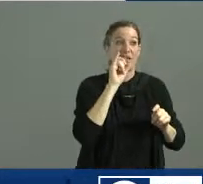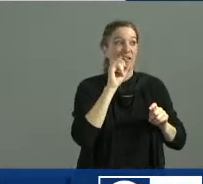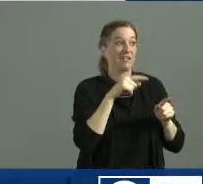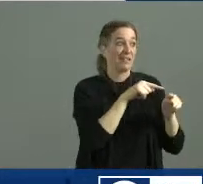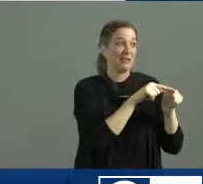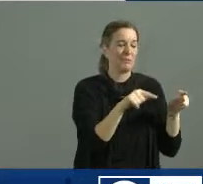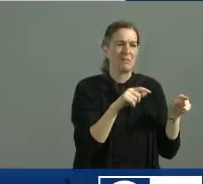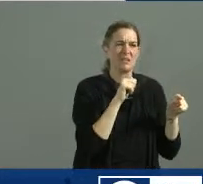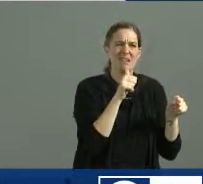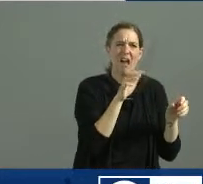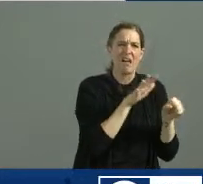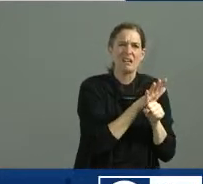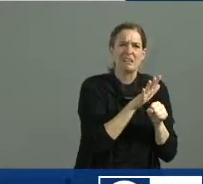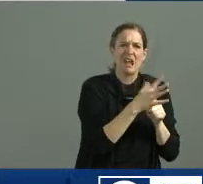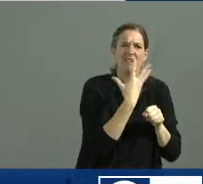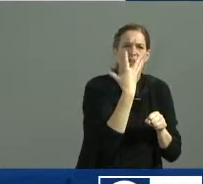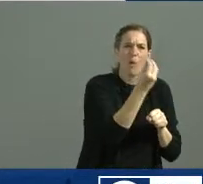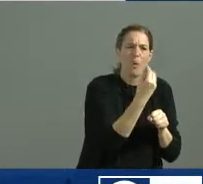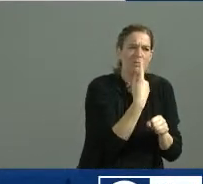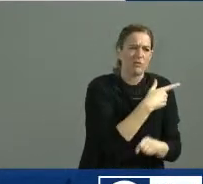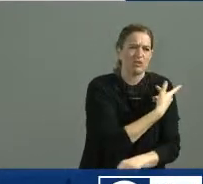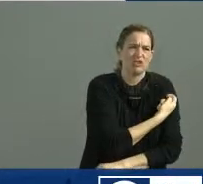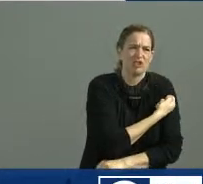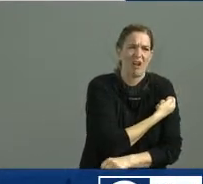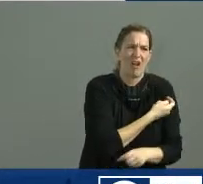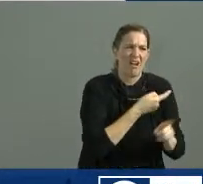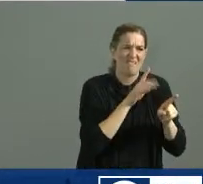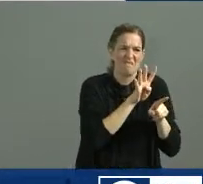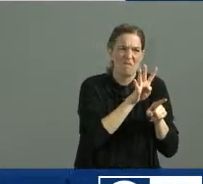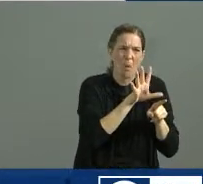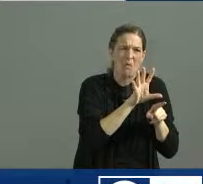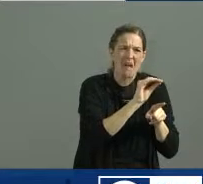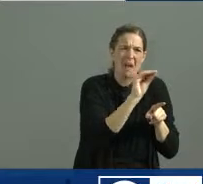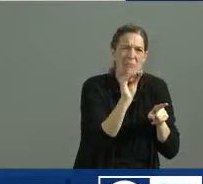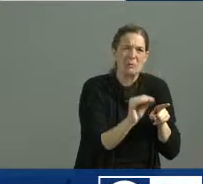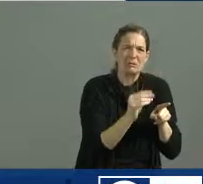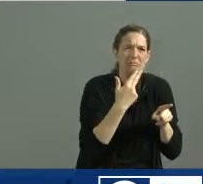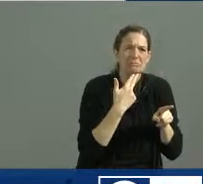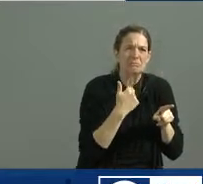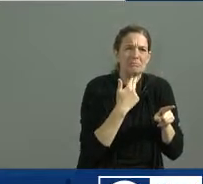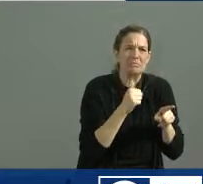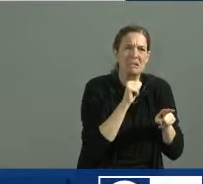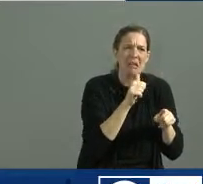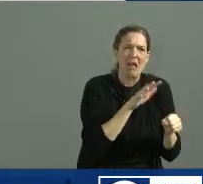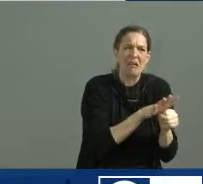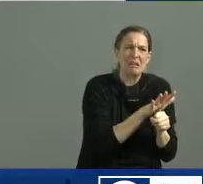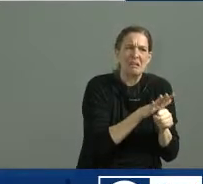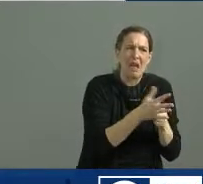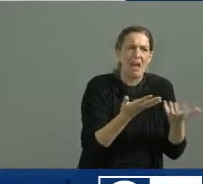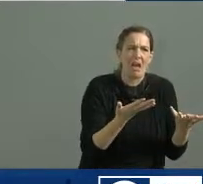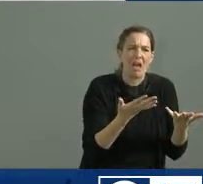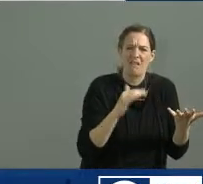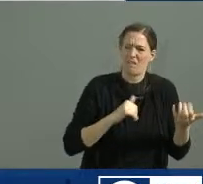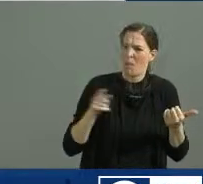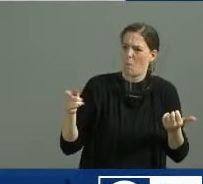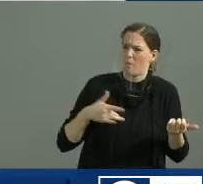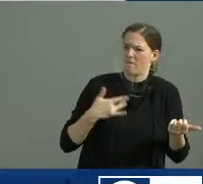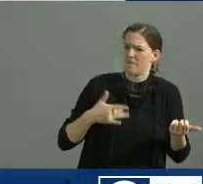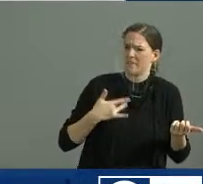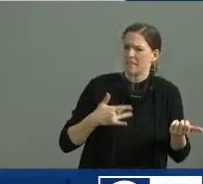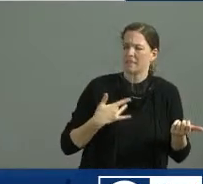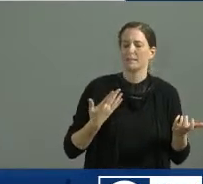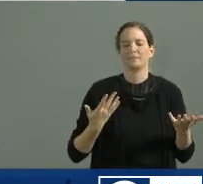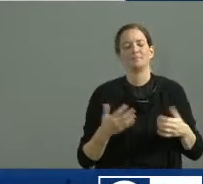their vaccinations? How do you feel about that 45%? Well, with vaccinations, I always wish that we were